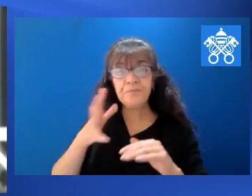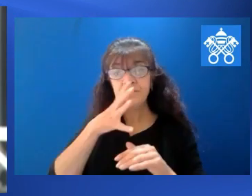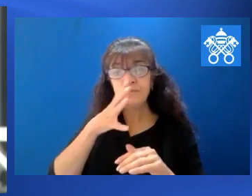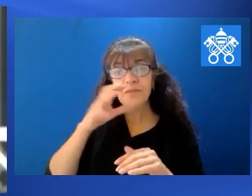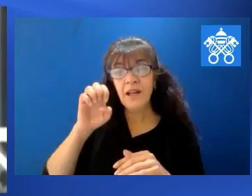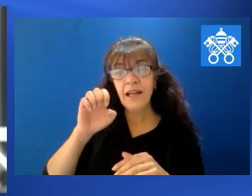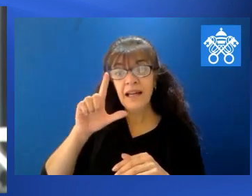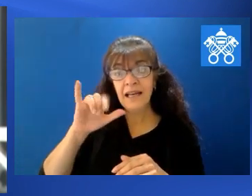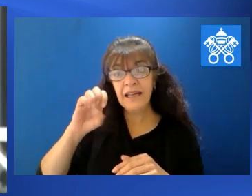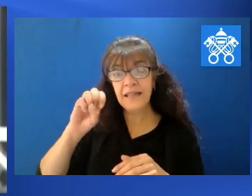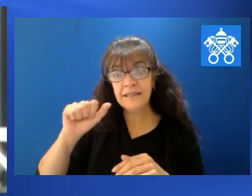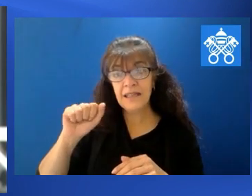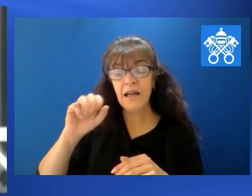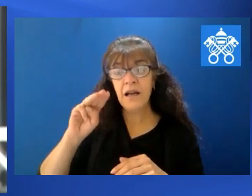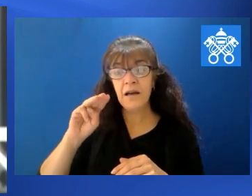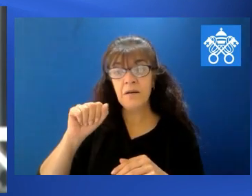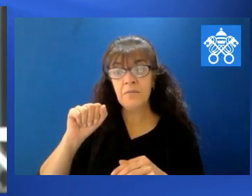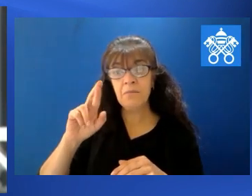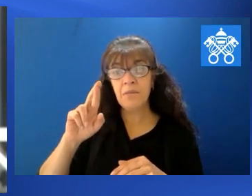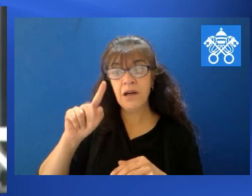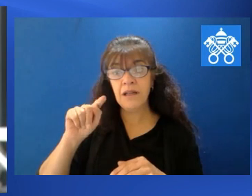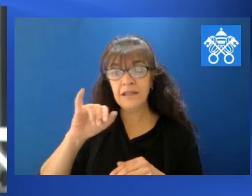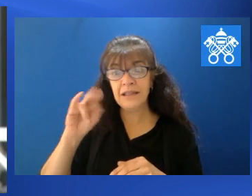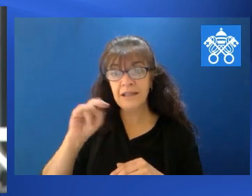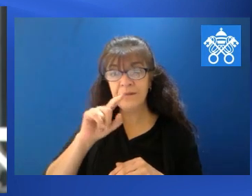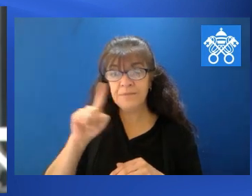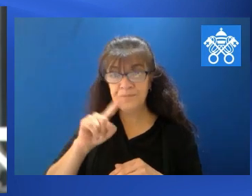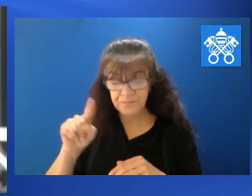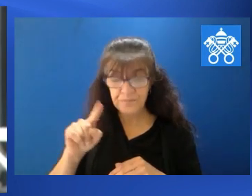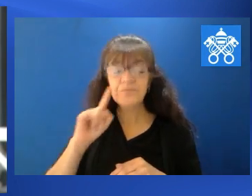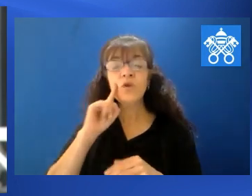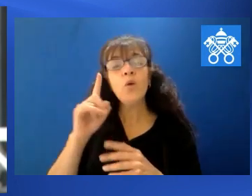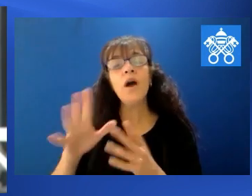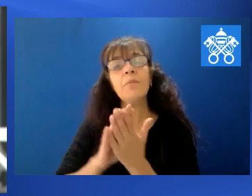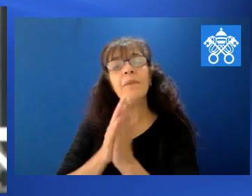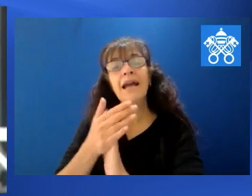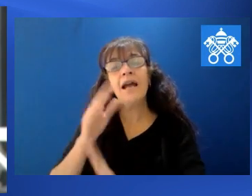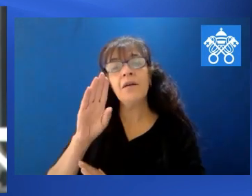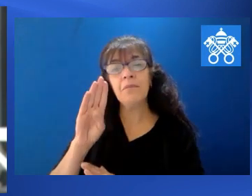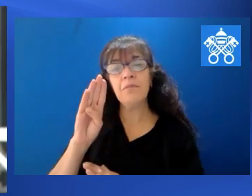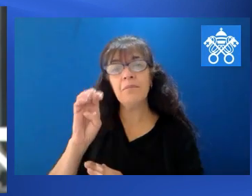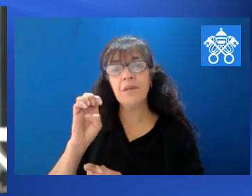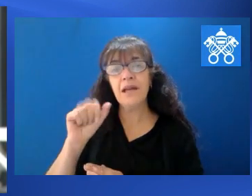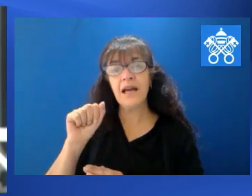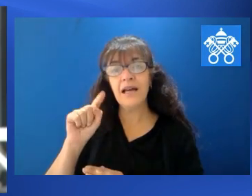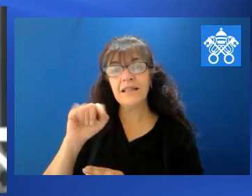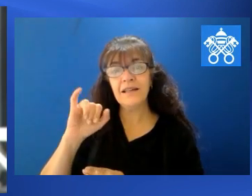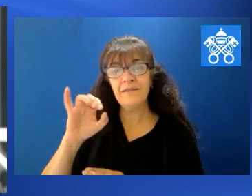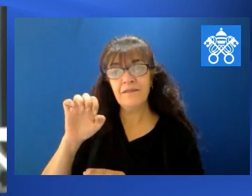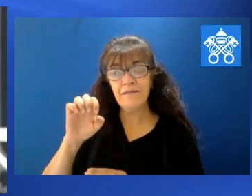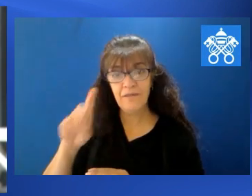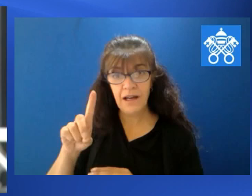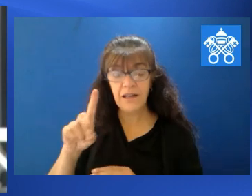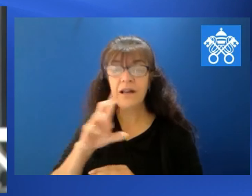was beatified at the sanctuary of St. Mary of Leuca, and she offers her name to the congregation founded by